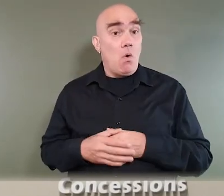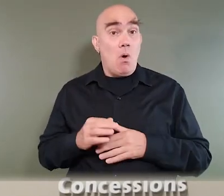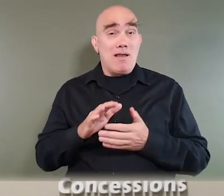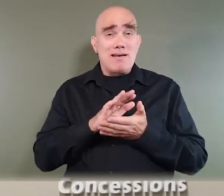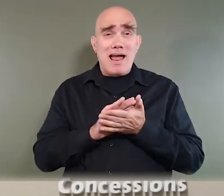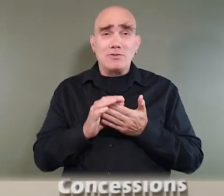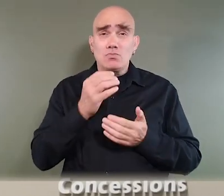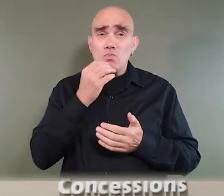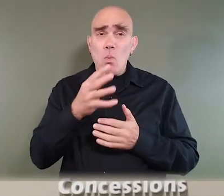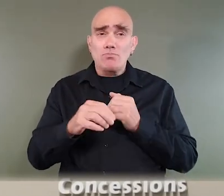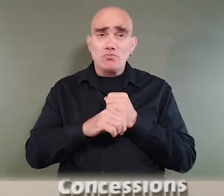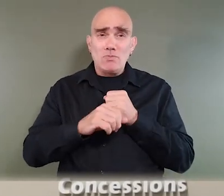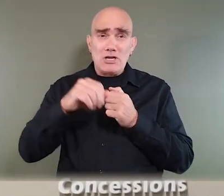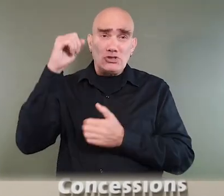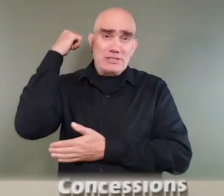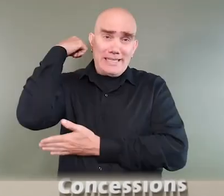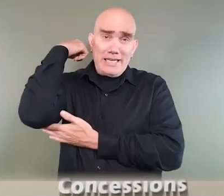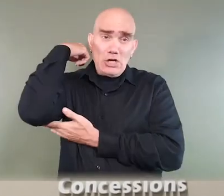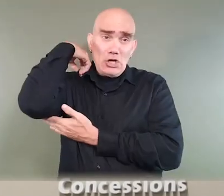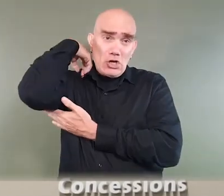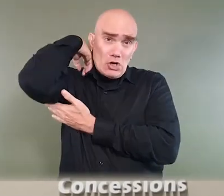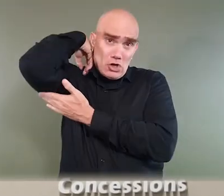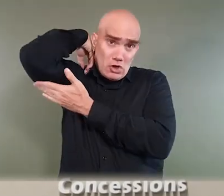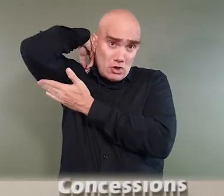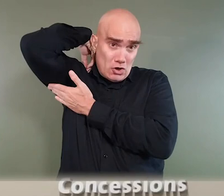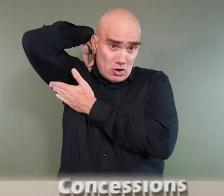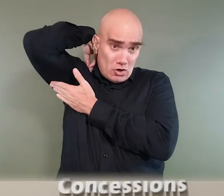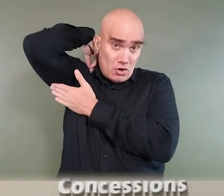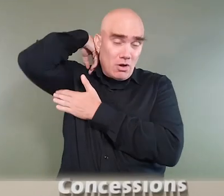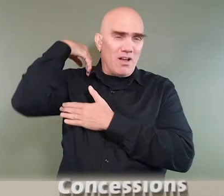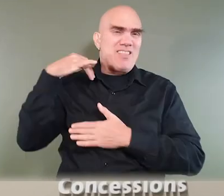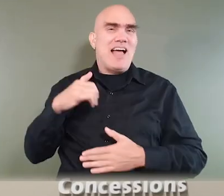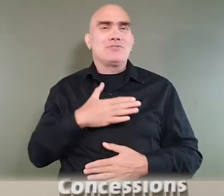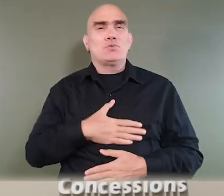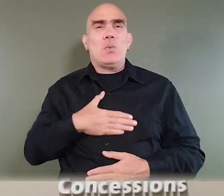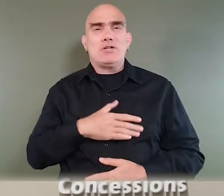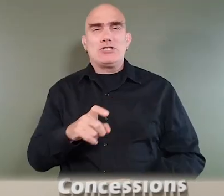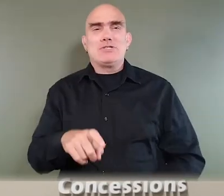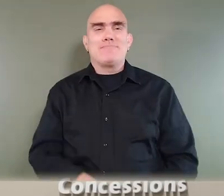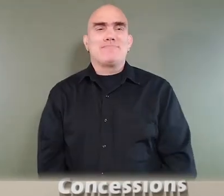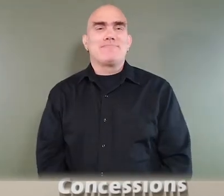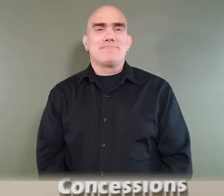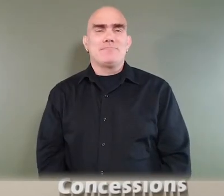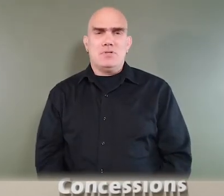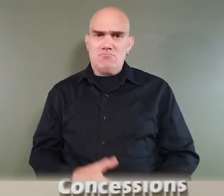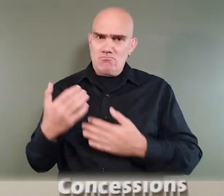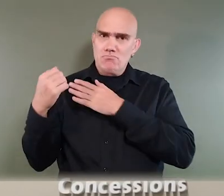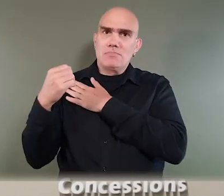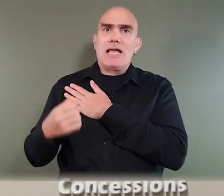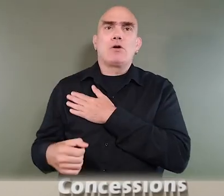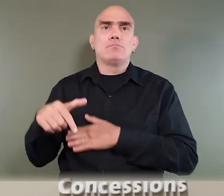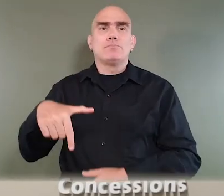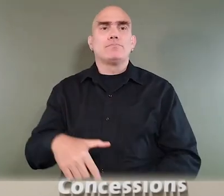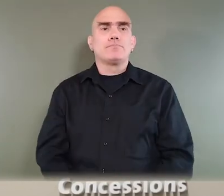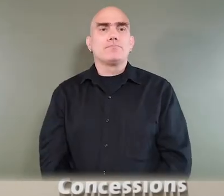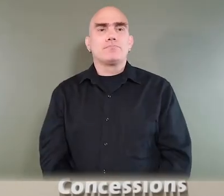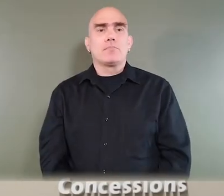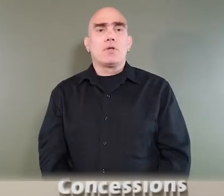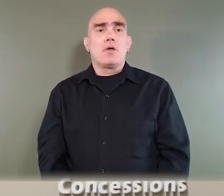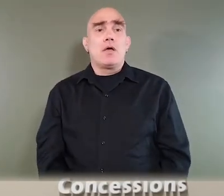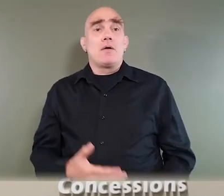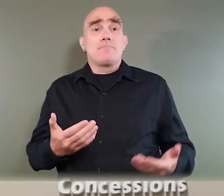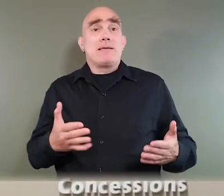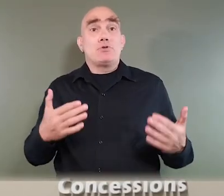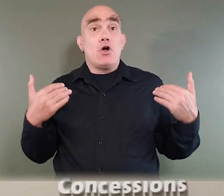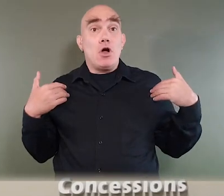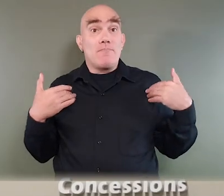stretch in this part of the arm? Enjoy it. Bring it on down. Maybe your shoulders feel good enough